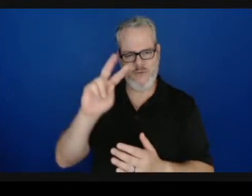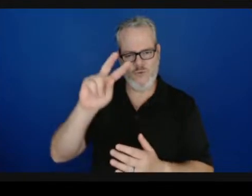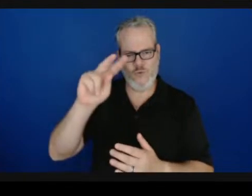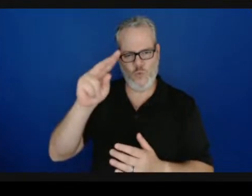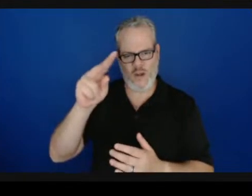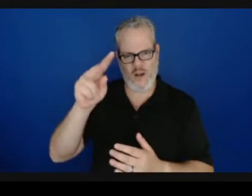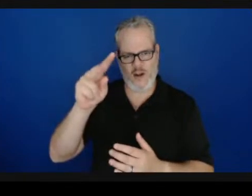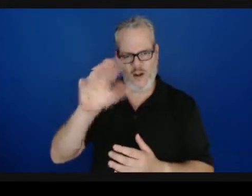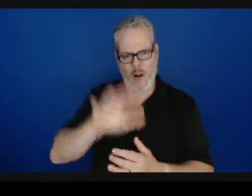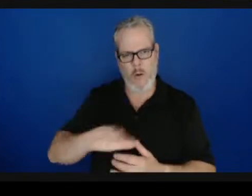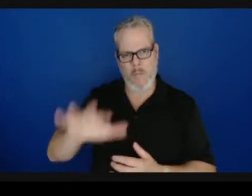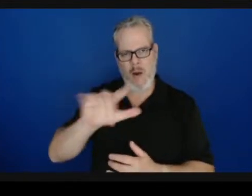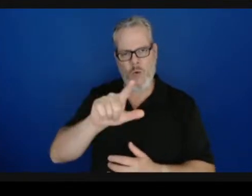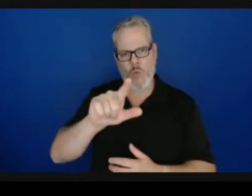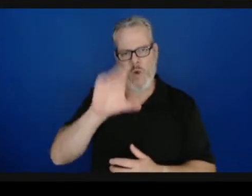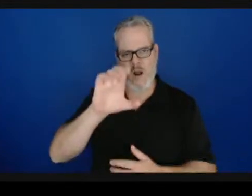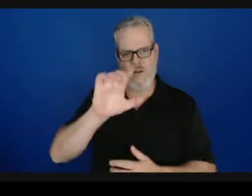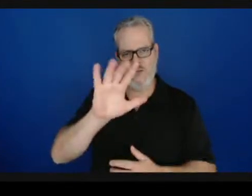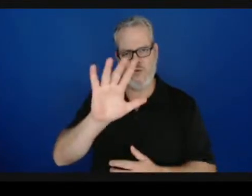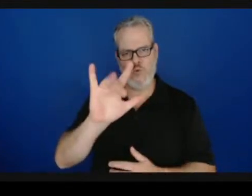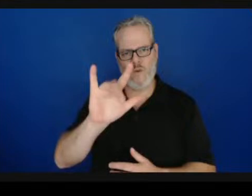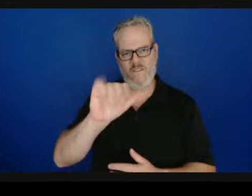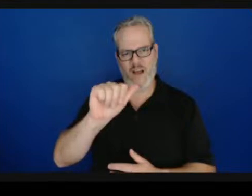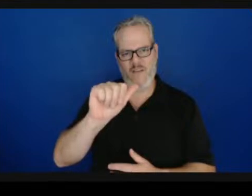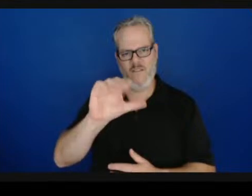They note that there are